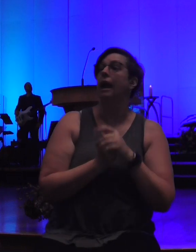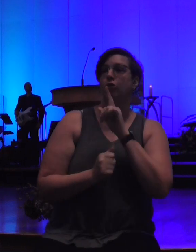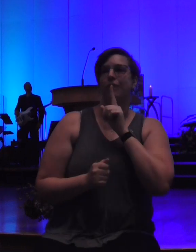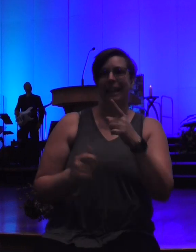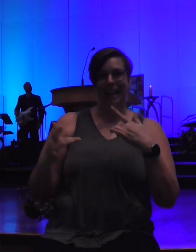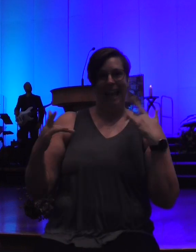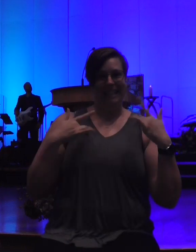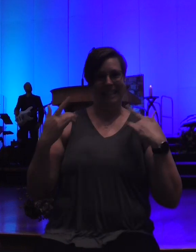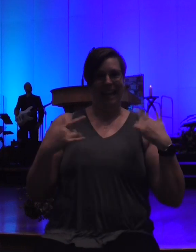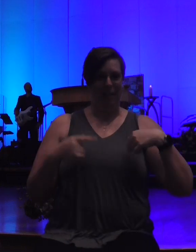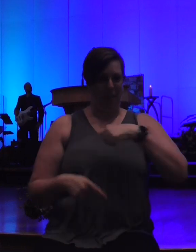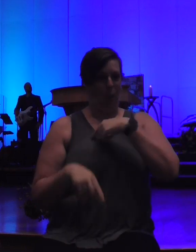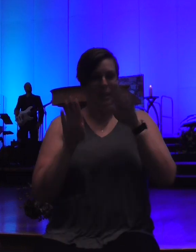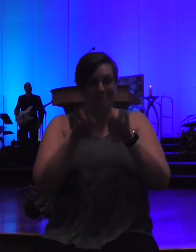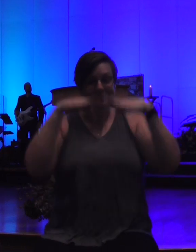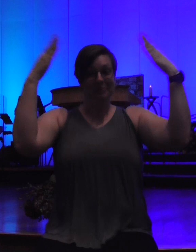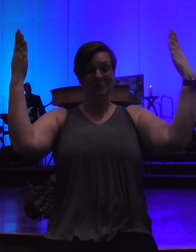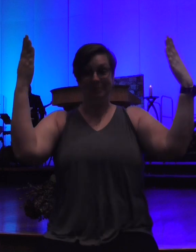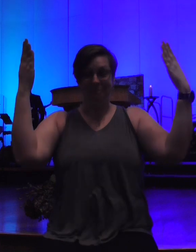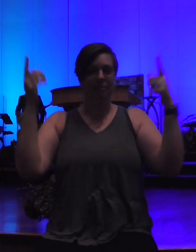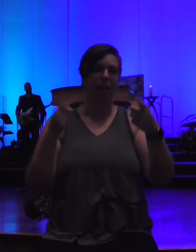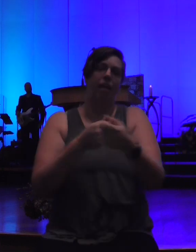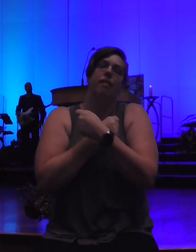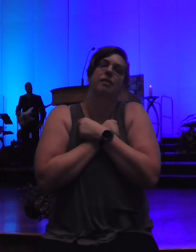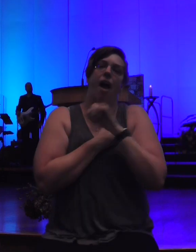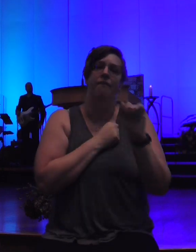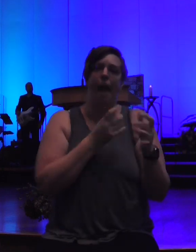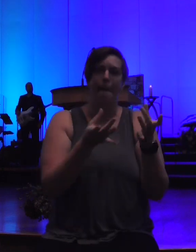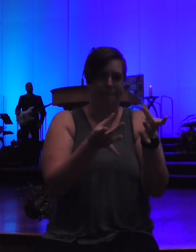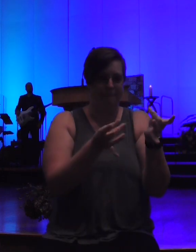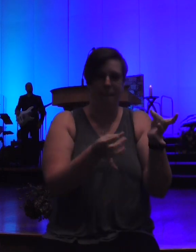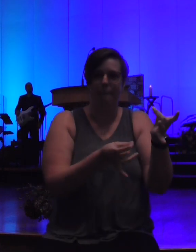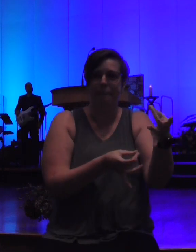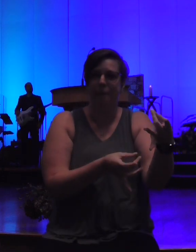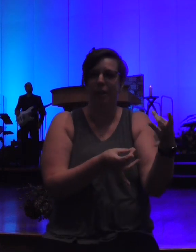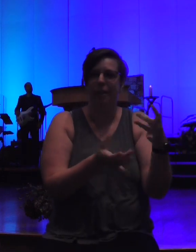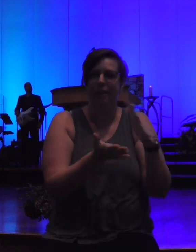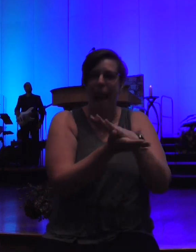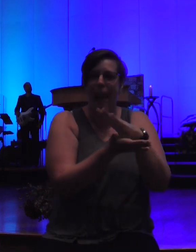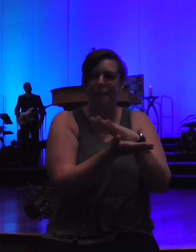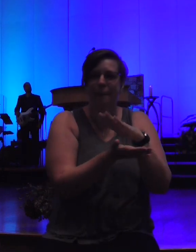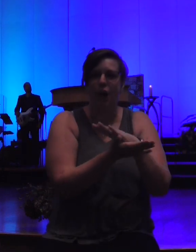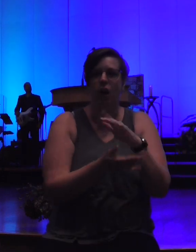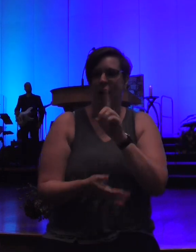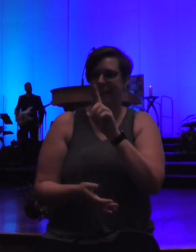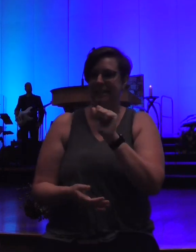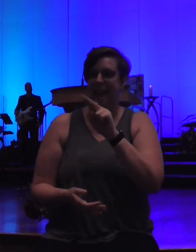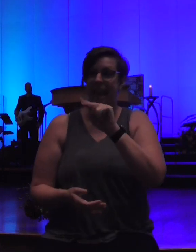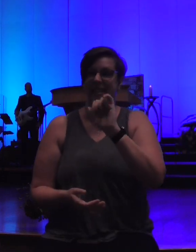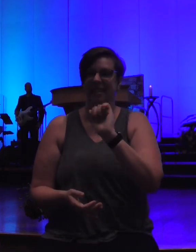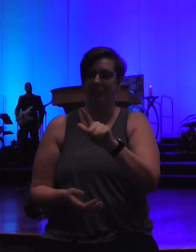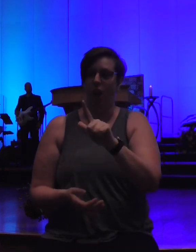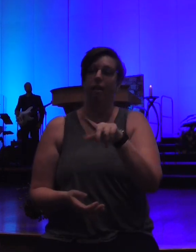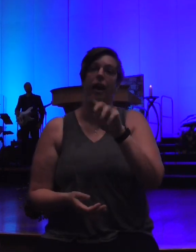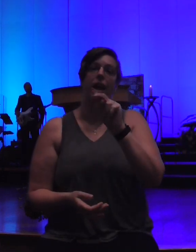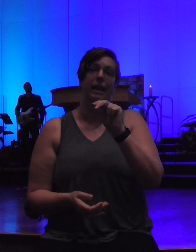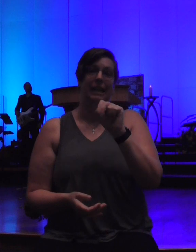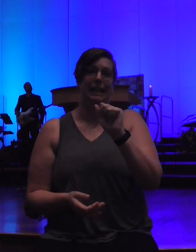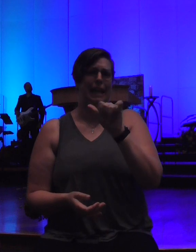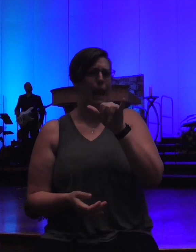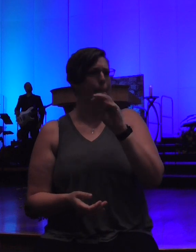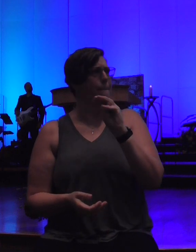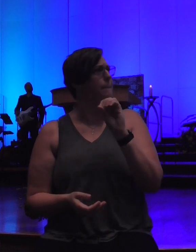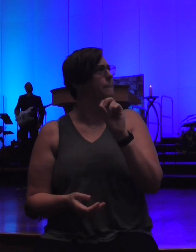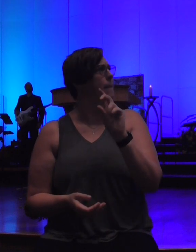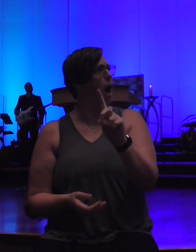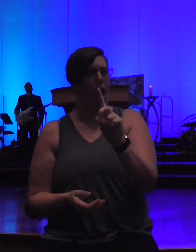up the boxes, and all the kids love the bubble paper yes, too. Exactly. Hey, Daniel Namath, Michelle, is coming to perform at our services